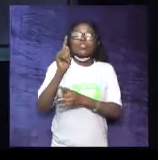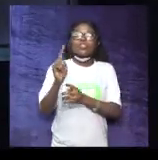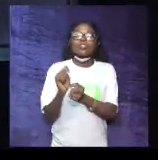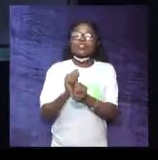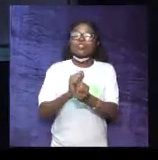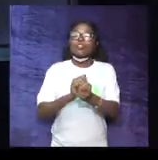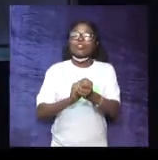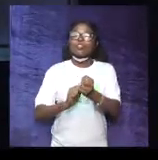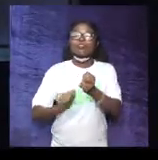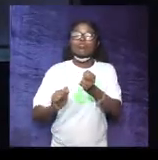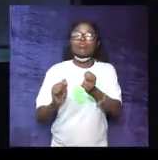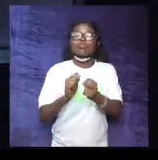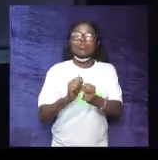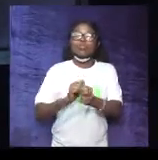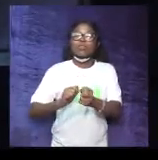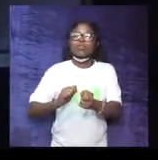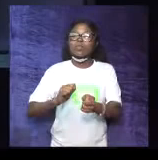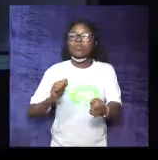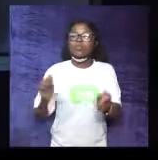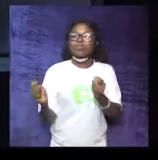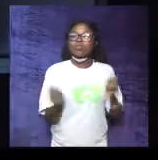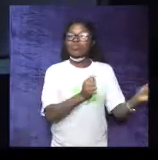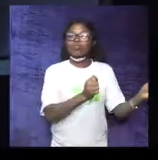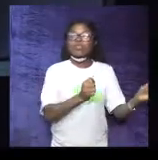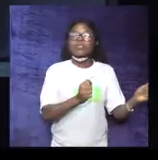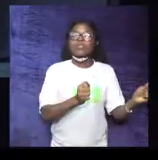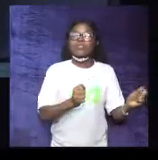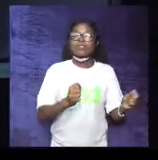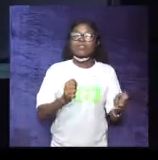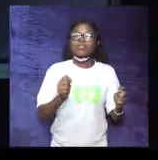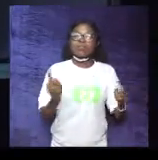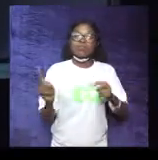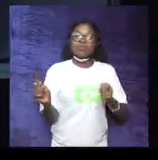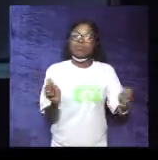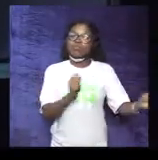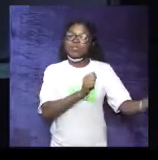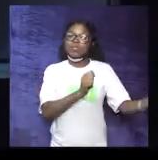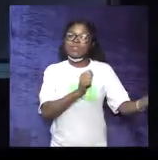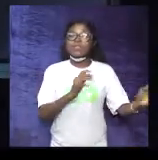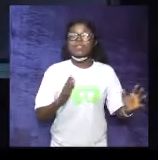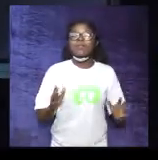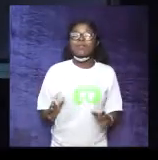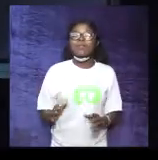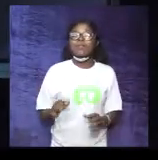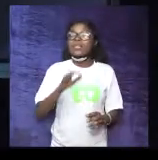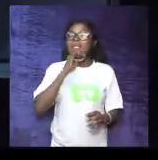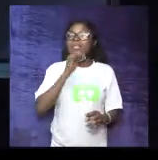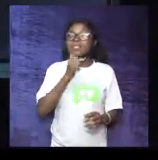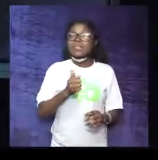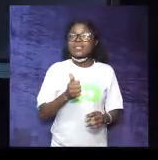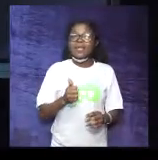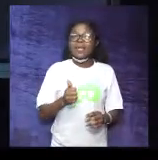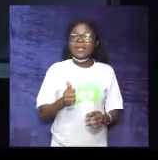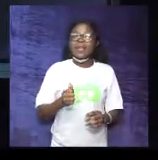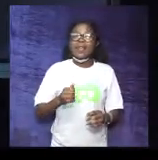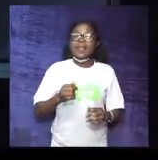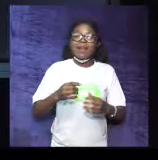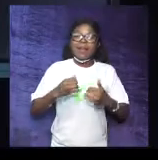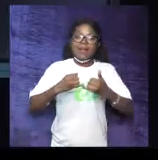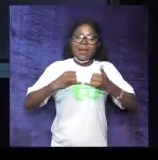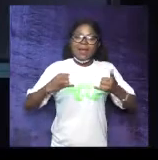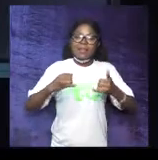This is a transversal, line EF. A transversal, once again, is a line that